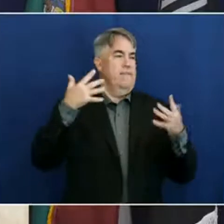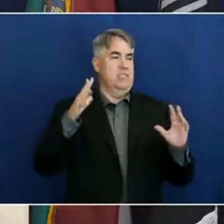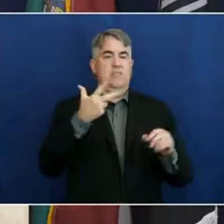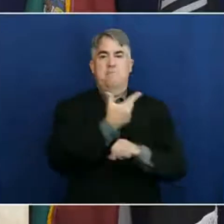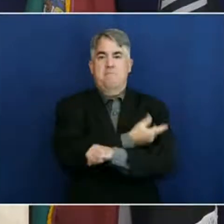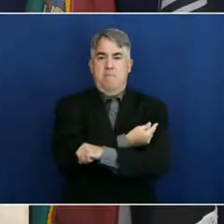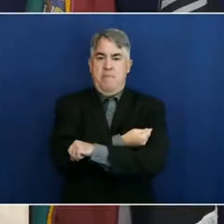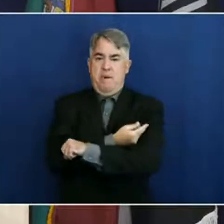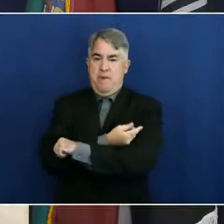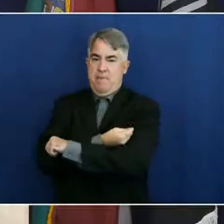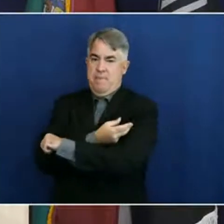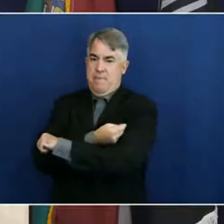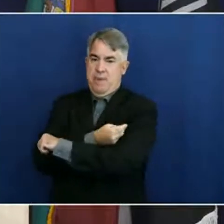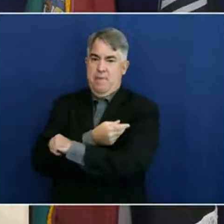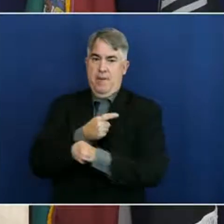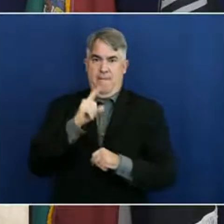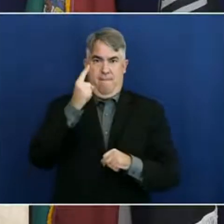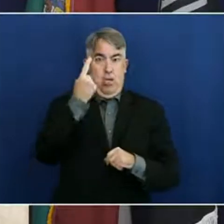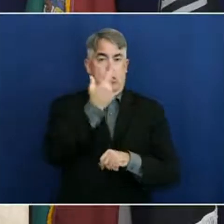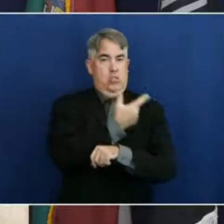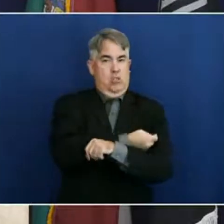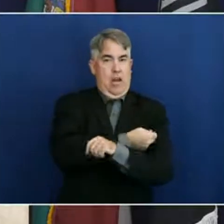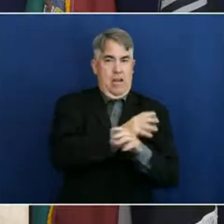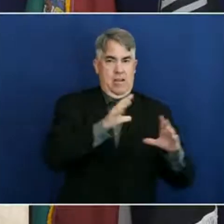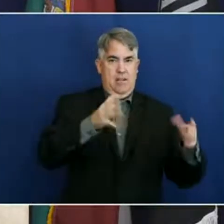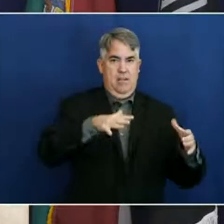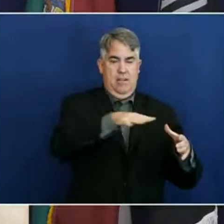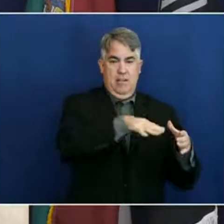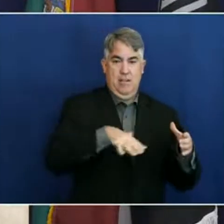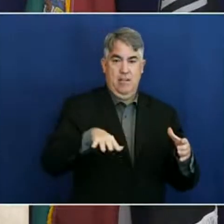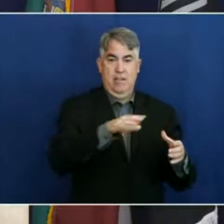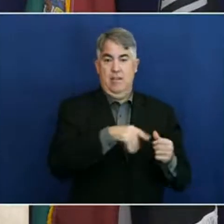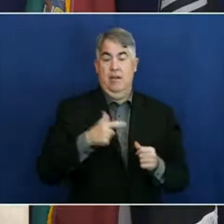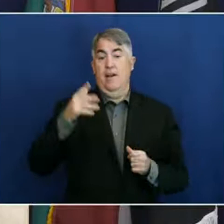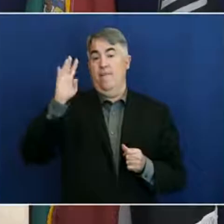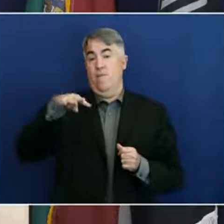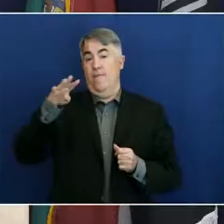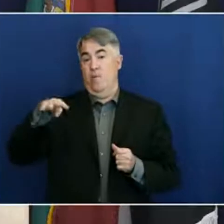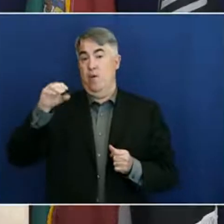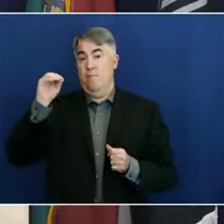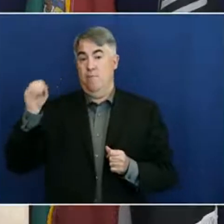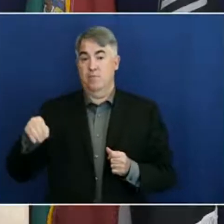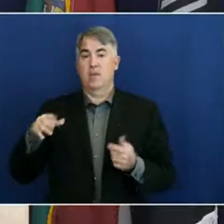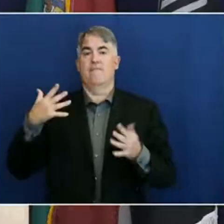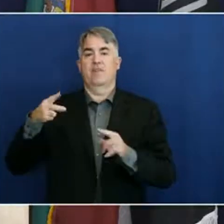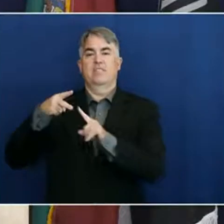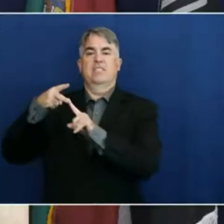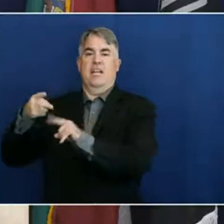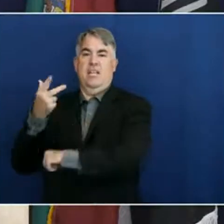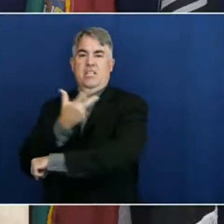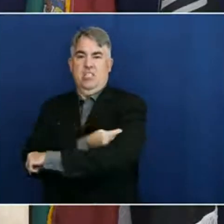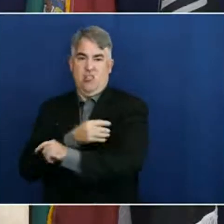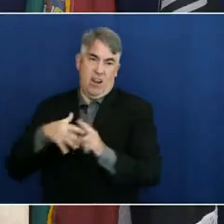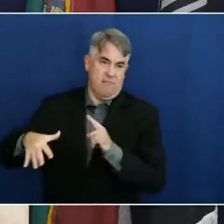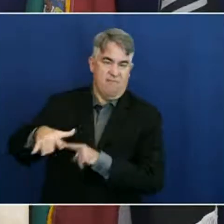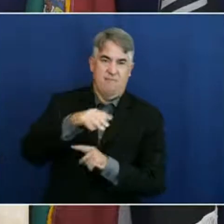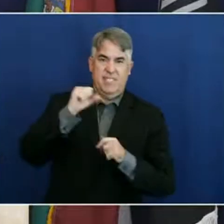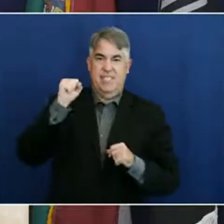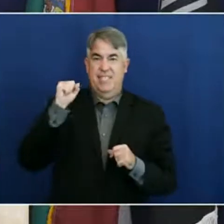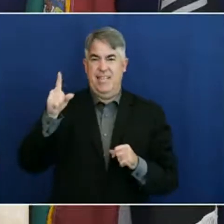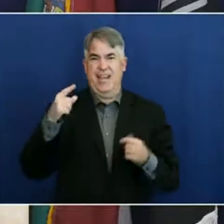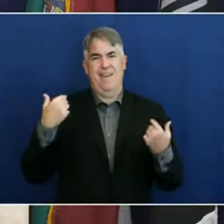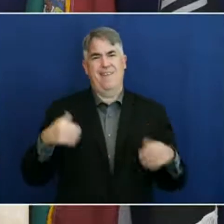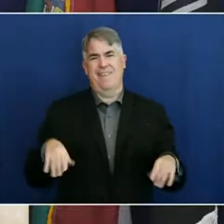have received at least their first dose. More than 44% have received their second dose. And those are all true things we should